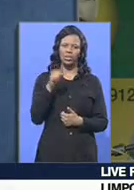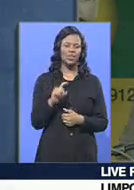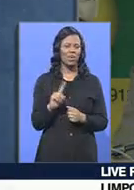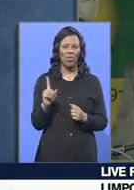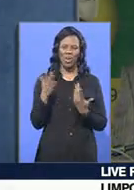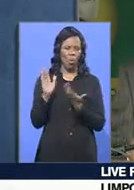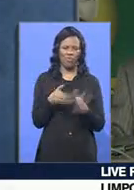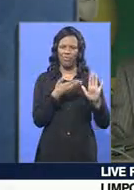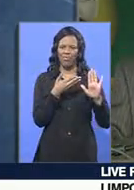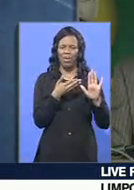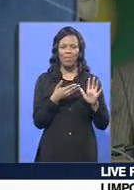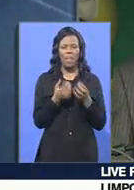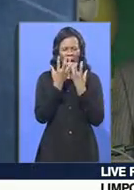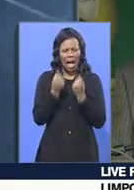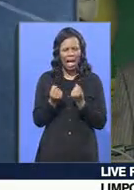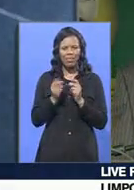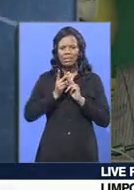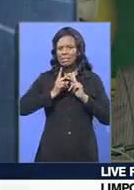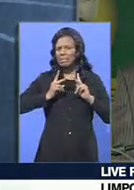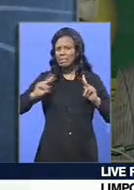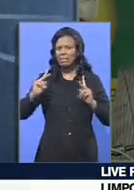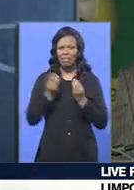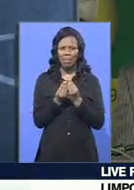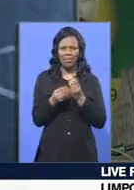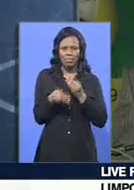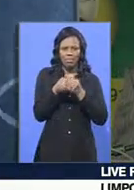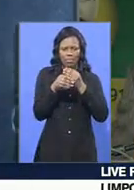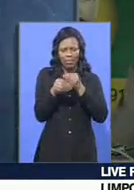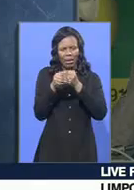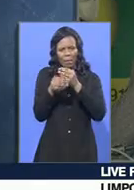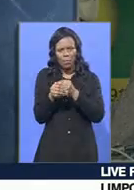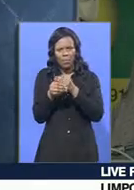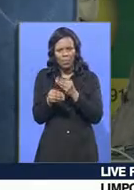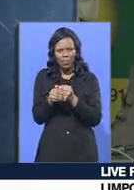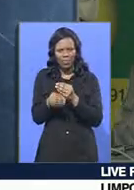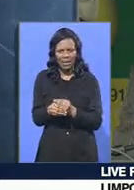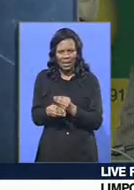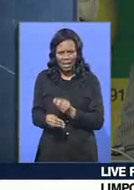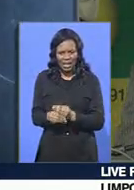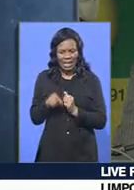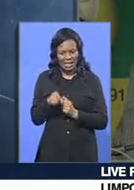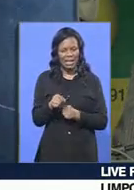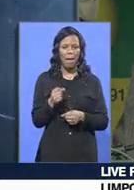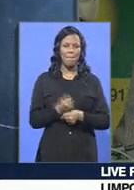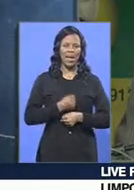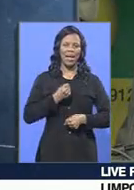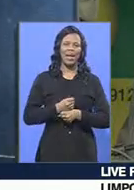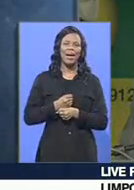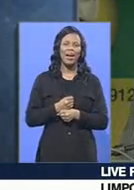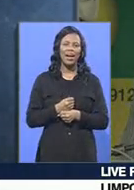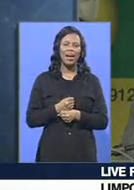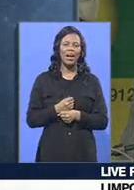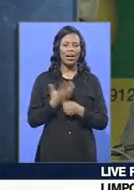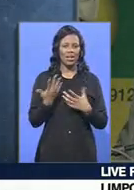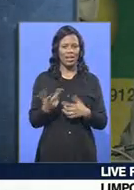factors that played themselves together to create a situation which led to